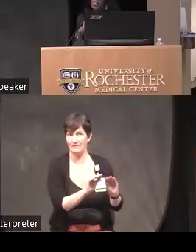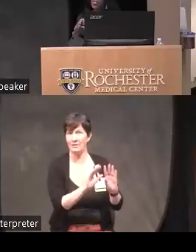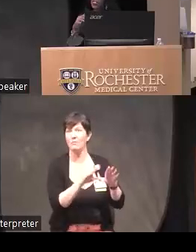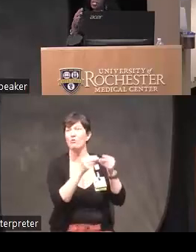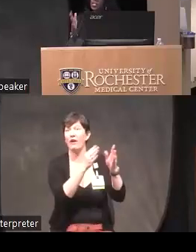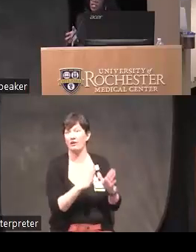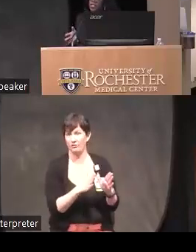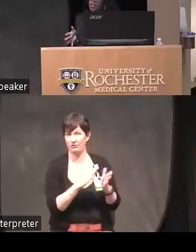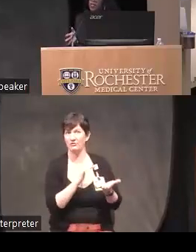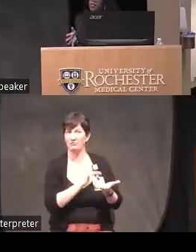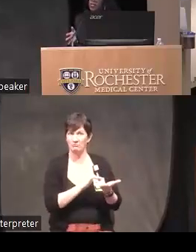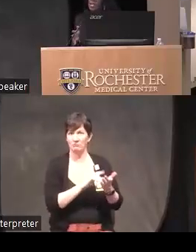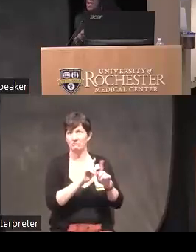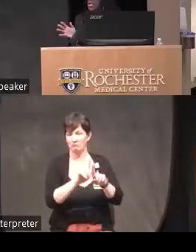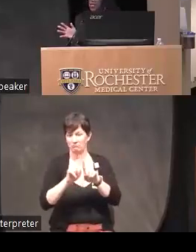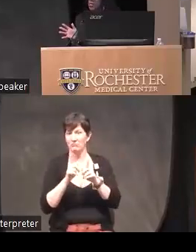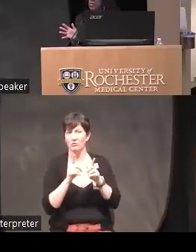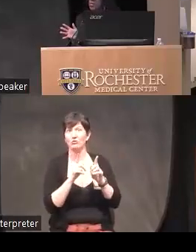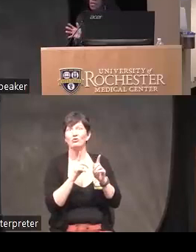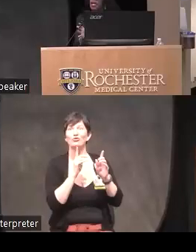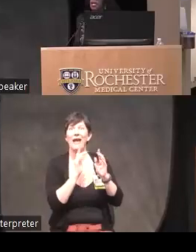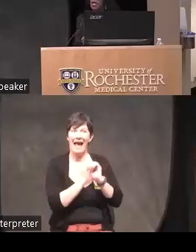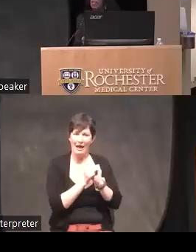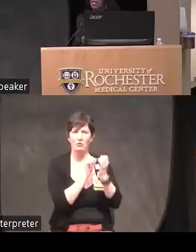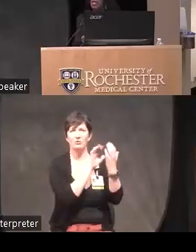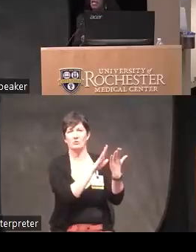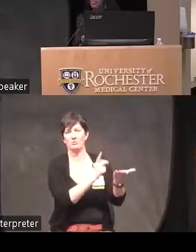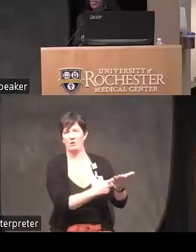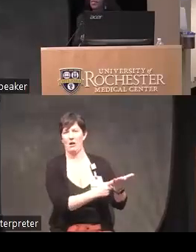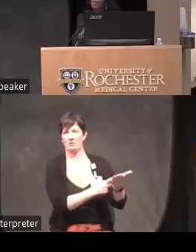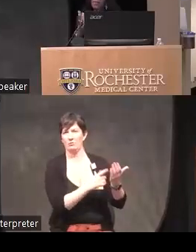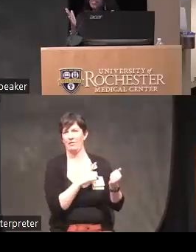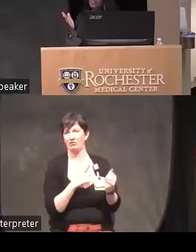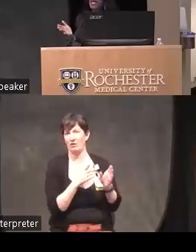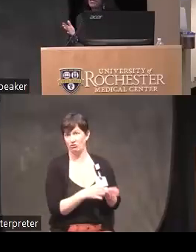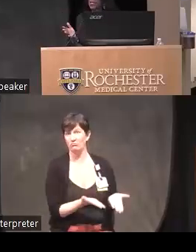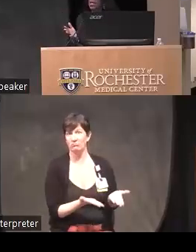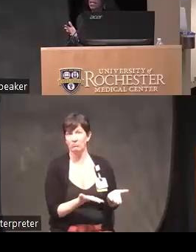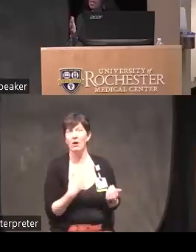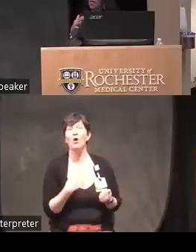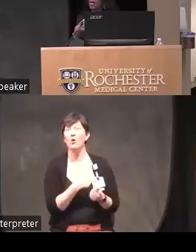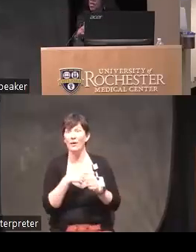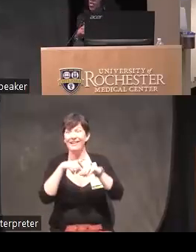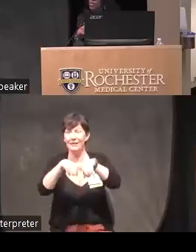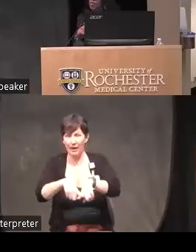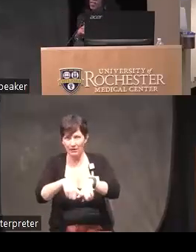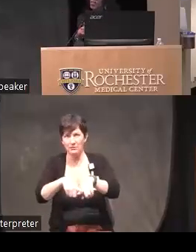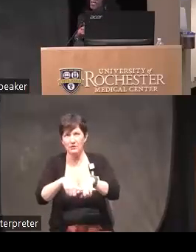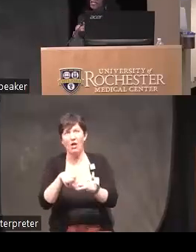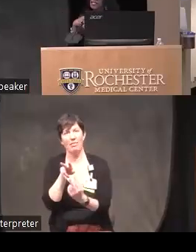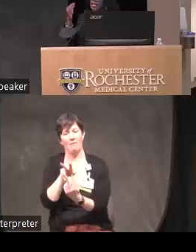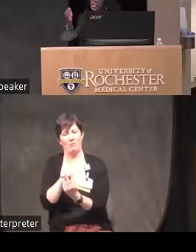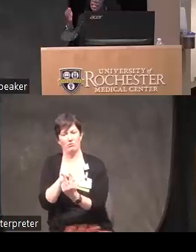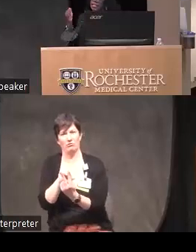providers to talk to legislators, any school. And we depend on a partnership